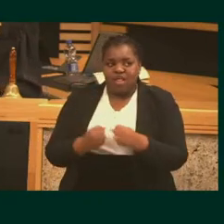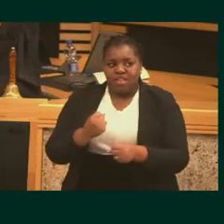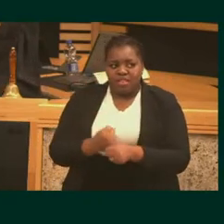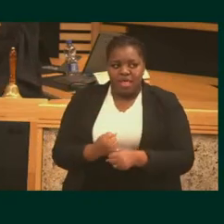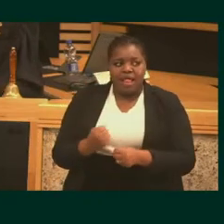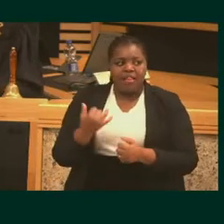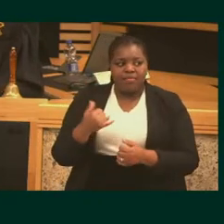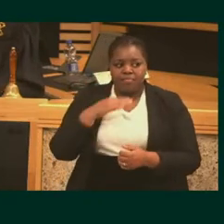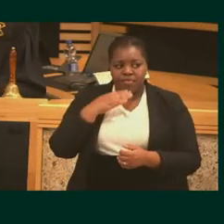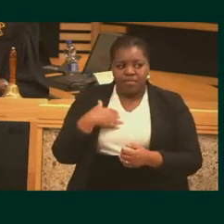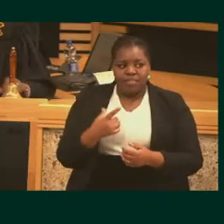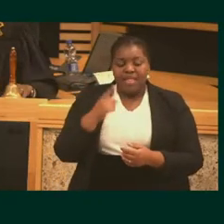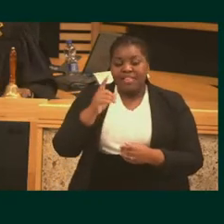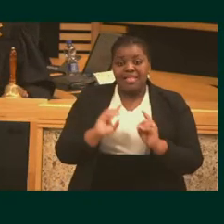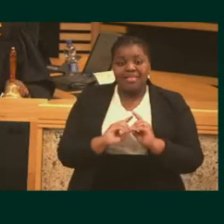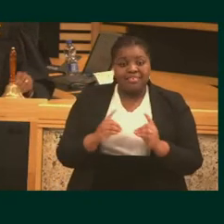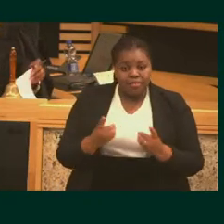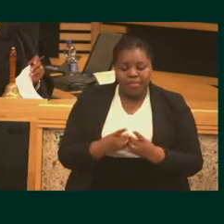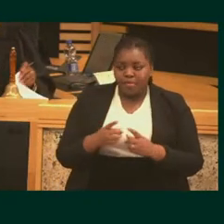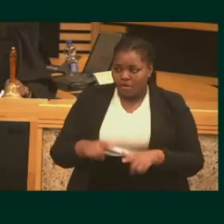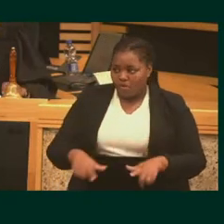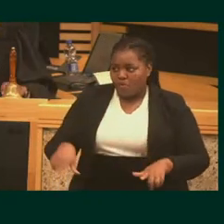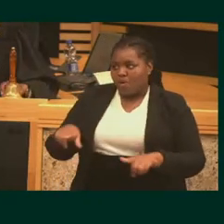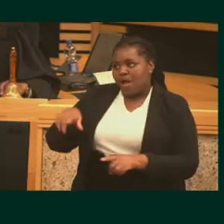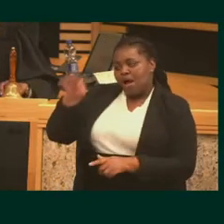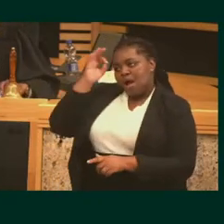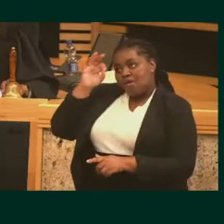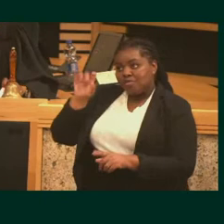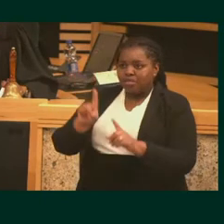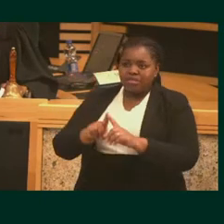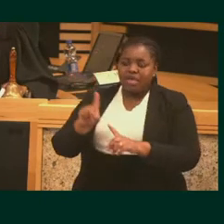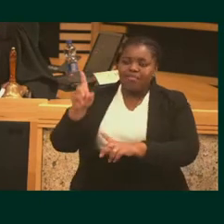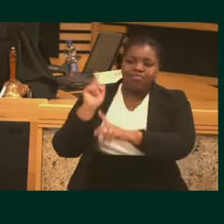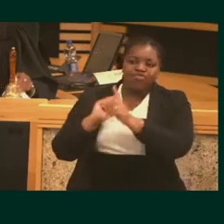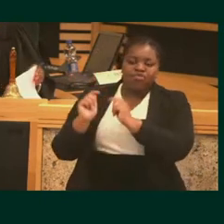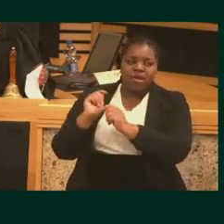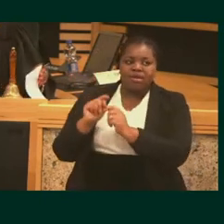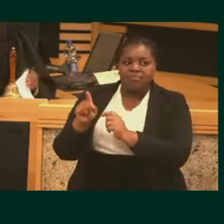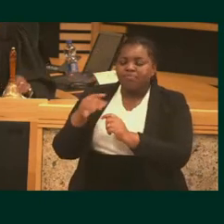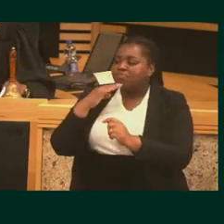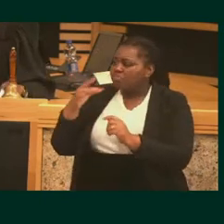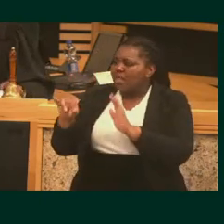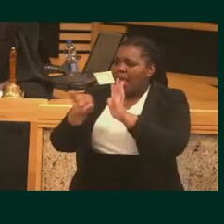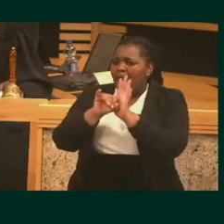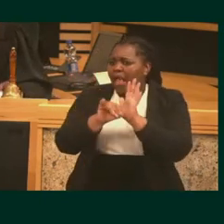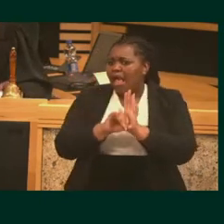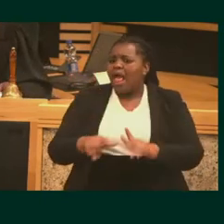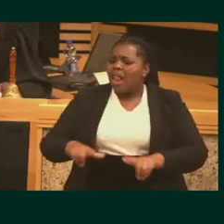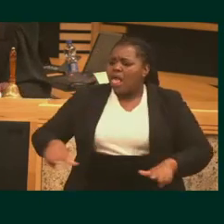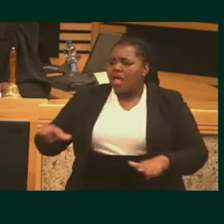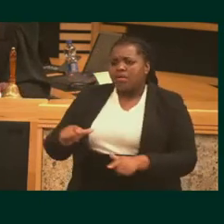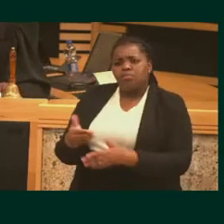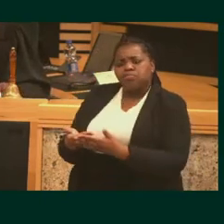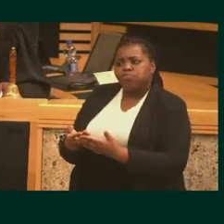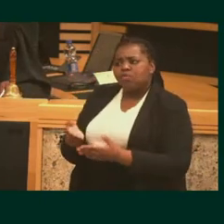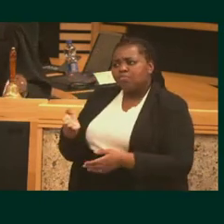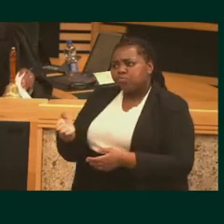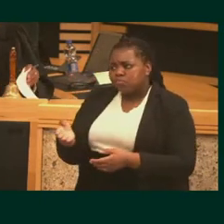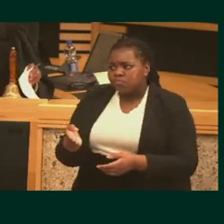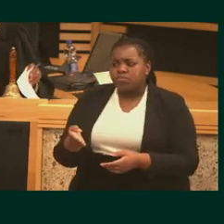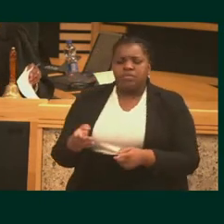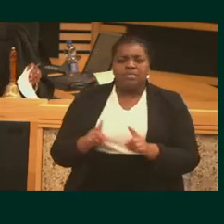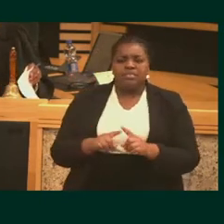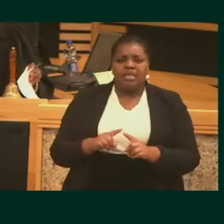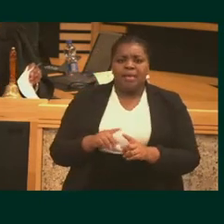resolve one that the department of local government and traditional Affairs identify available land at community centers